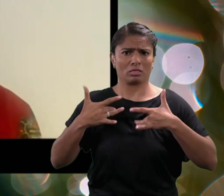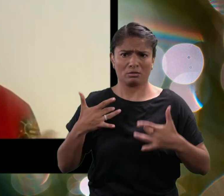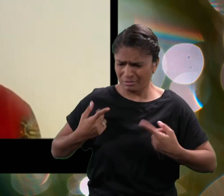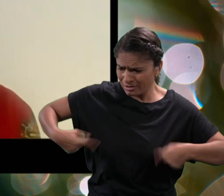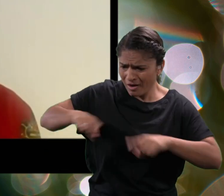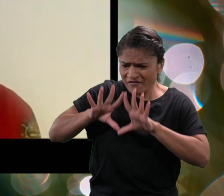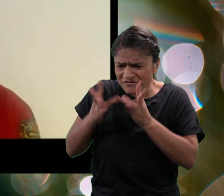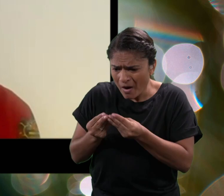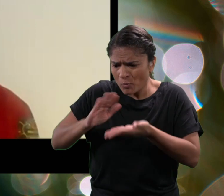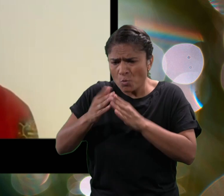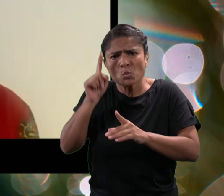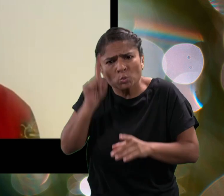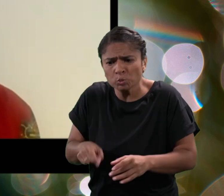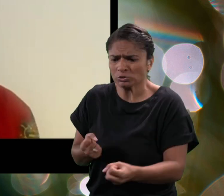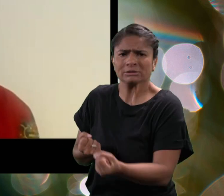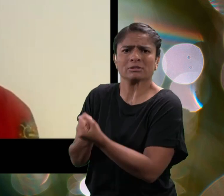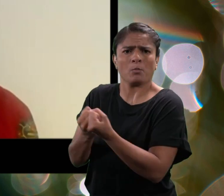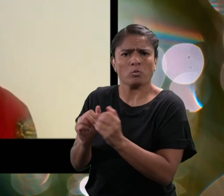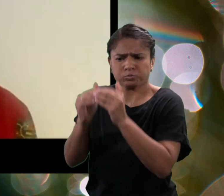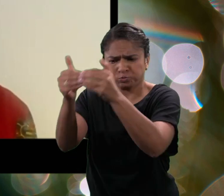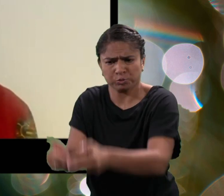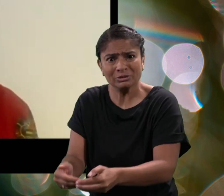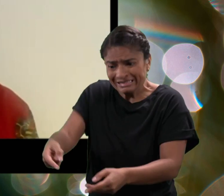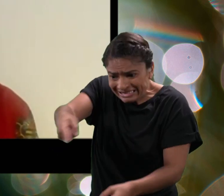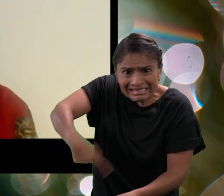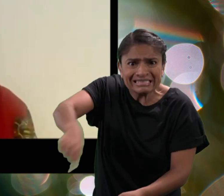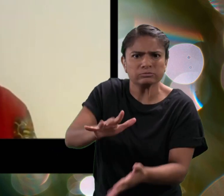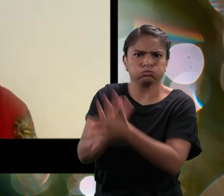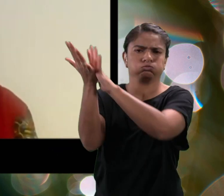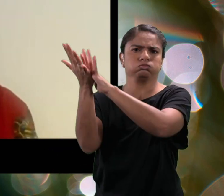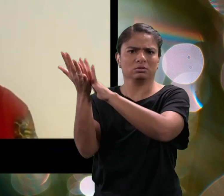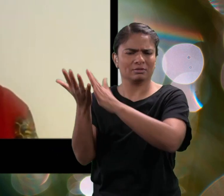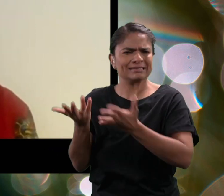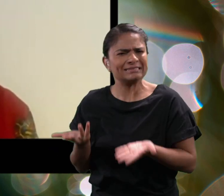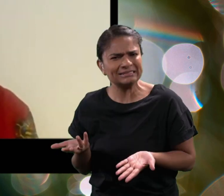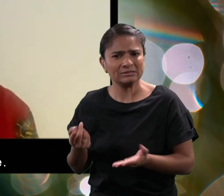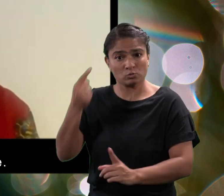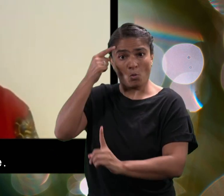who are supposed to be supporting them and protecting them are the ones who are actually,